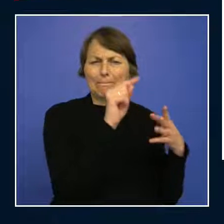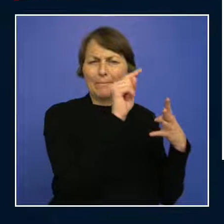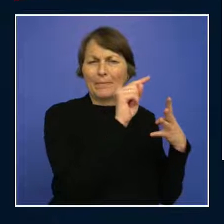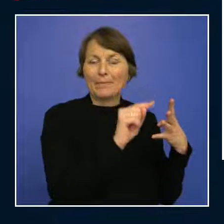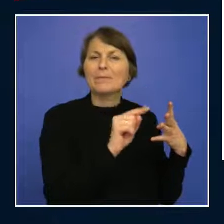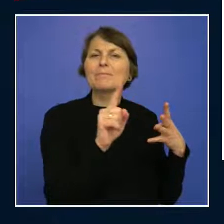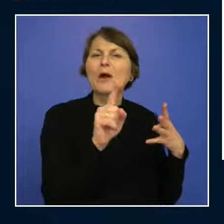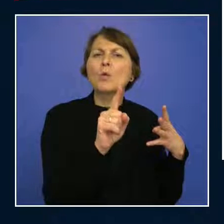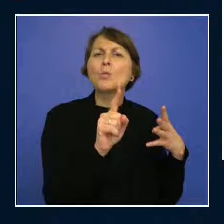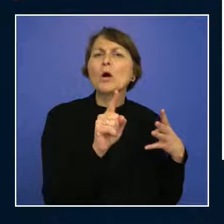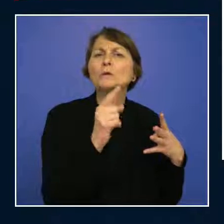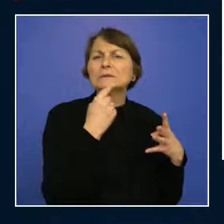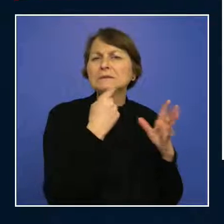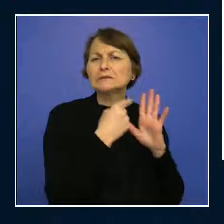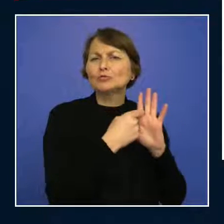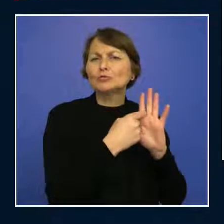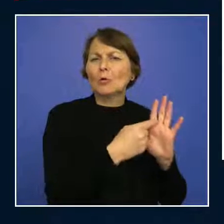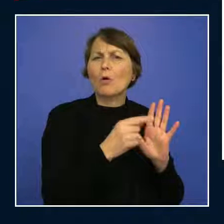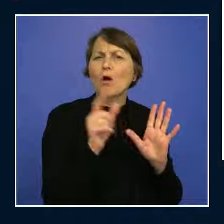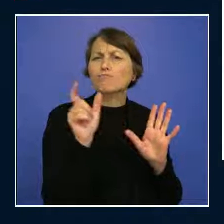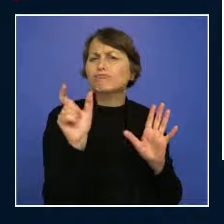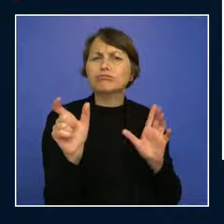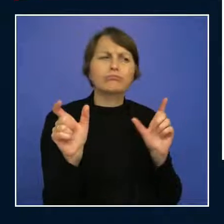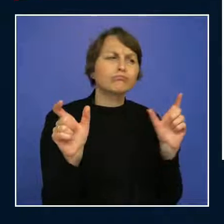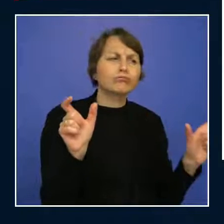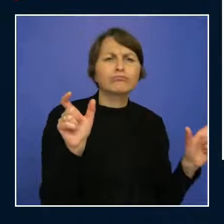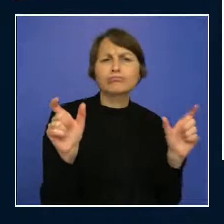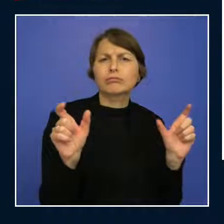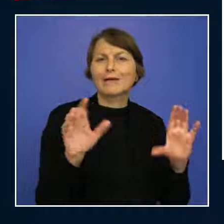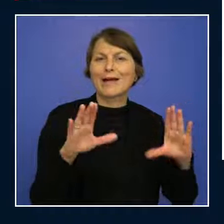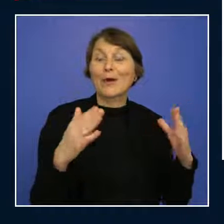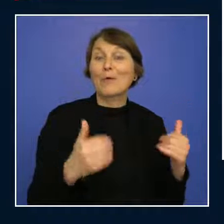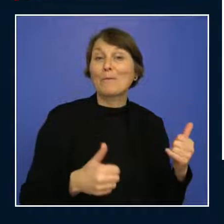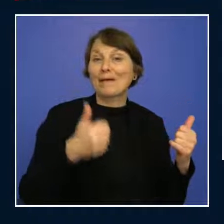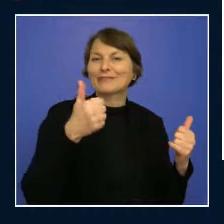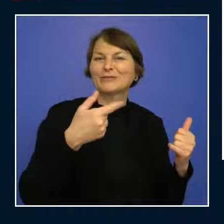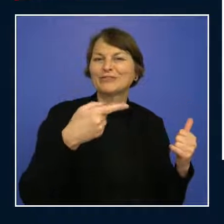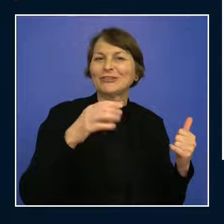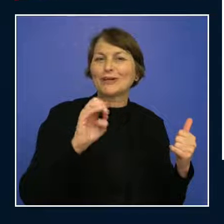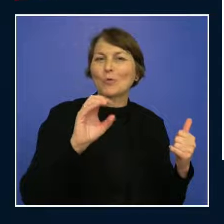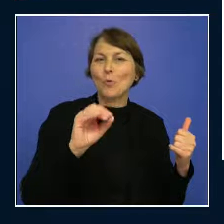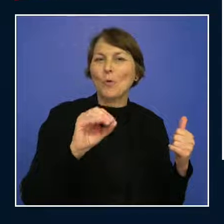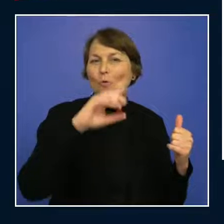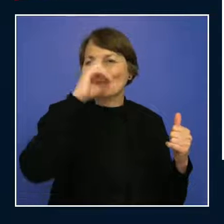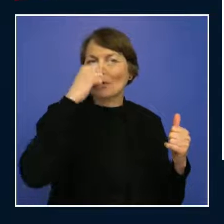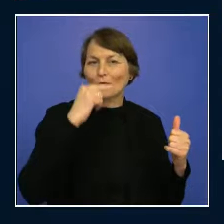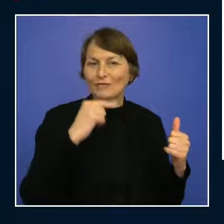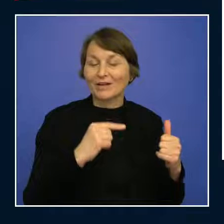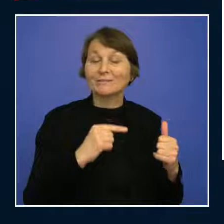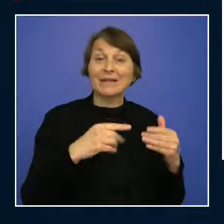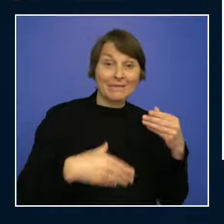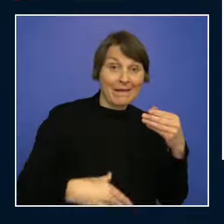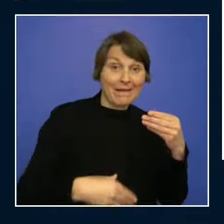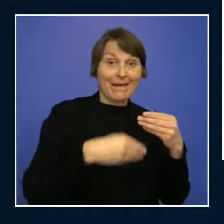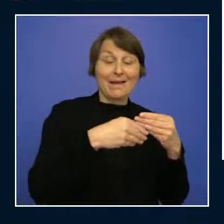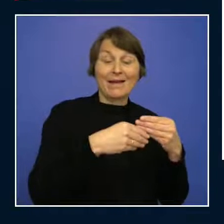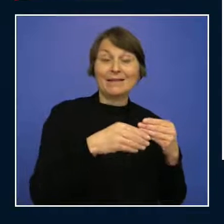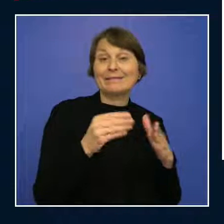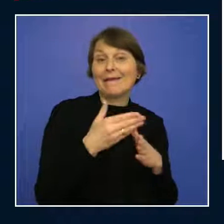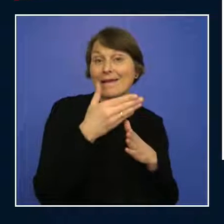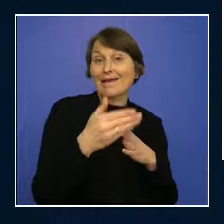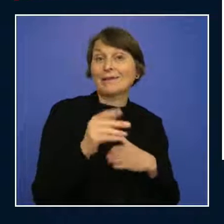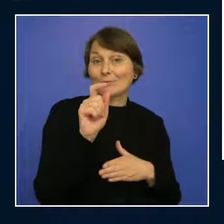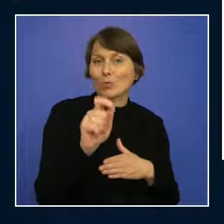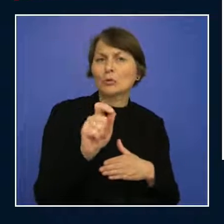granularity that you can do with this geo profile. If we go to add another endpoint, we're picking an Azure